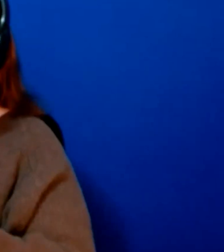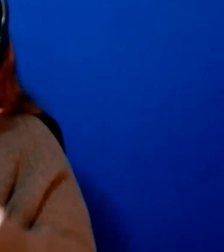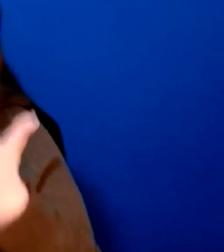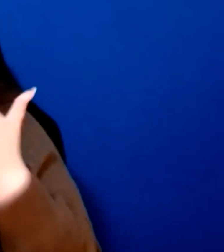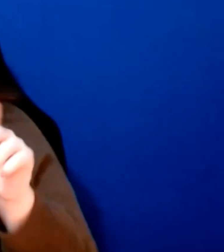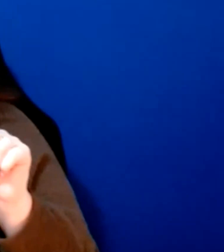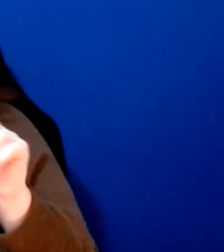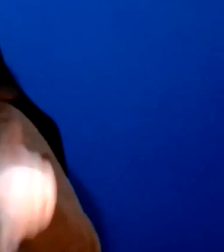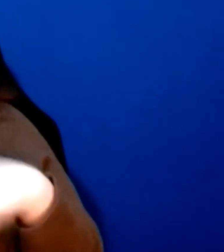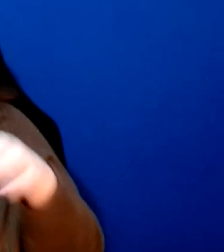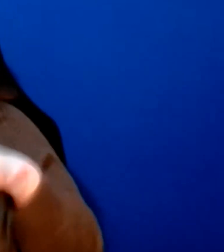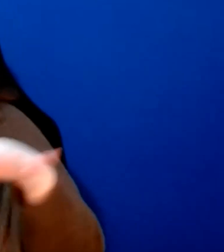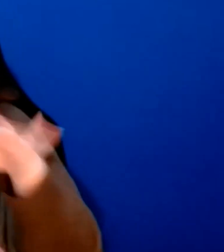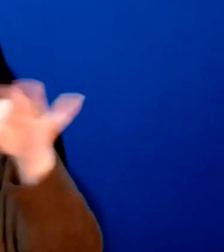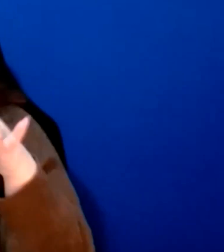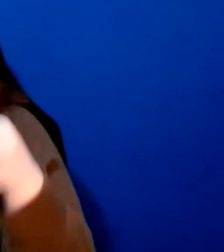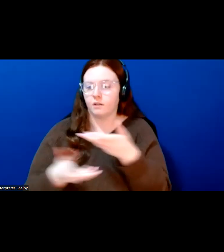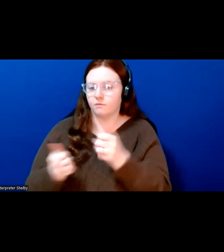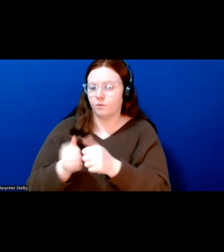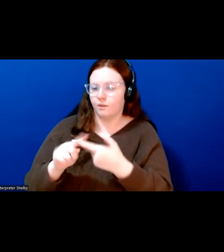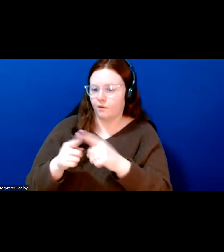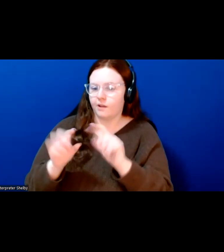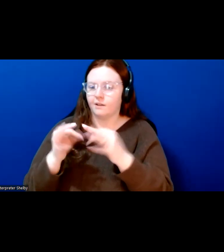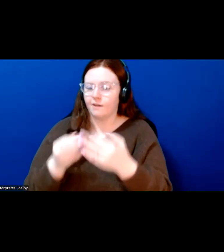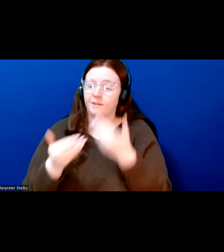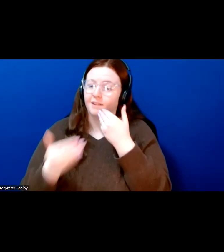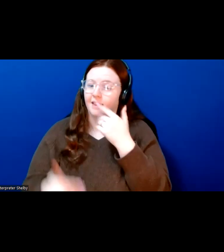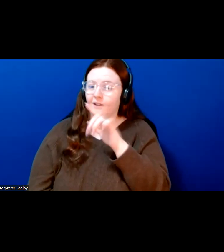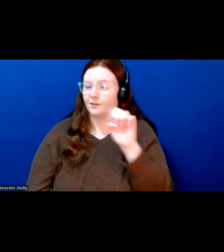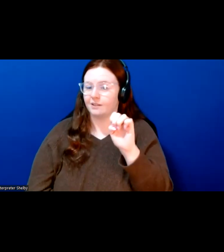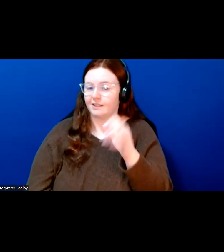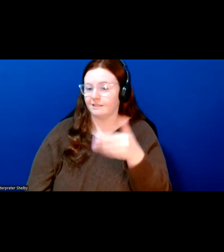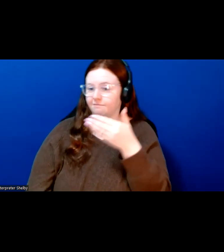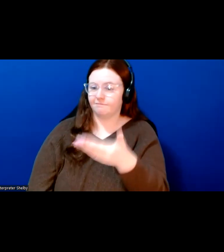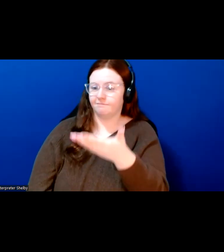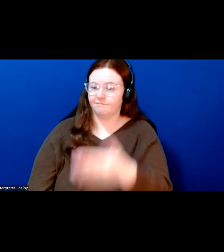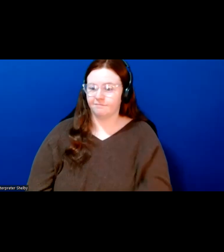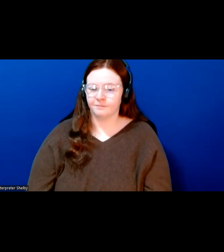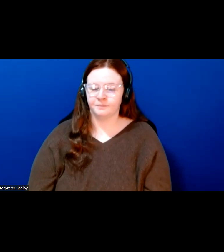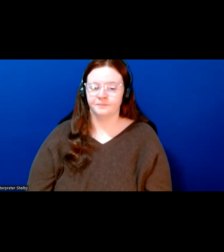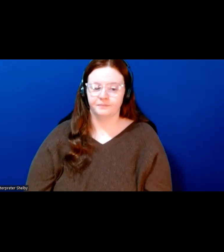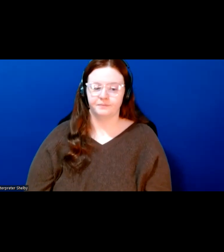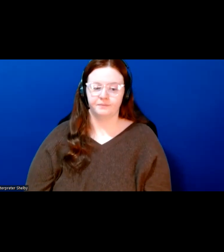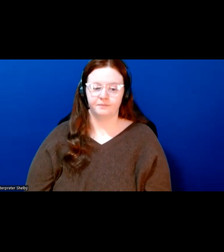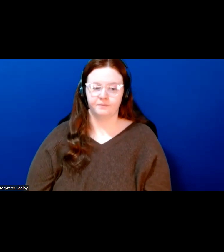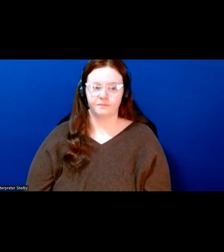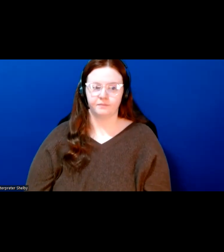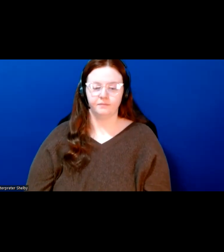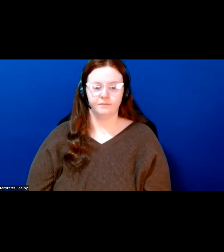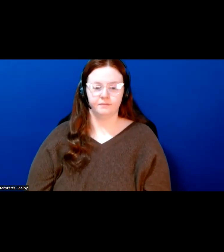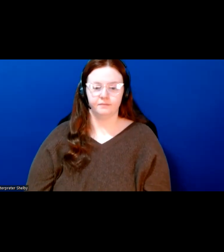with family and friends. Thank you so much, Lee. You can go ahead now and begin your presentation.